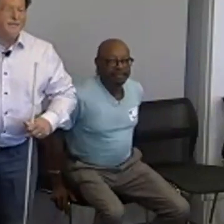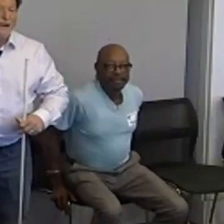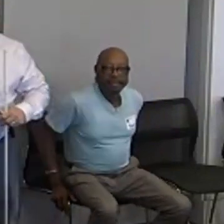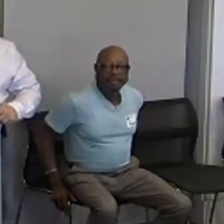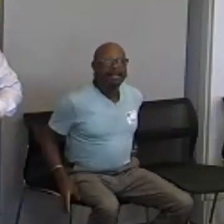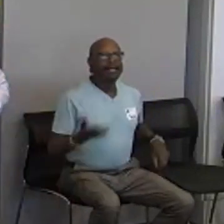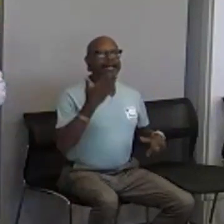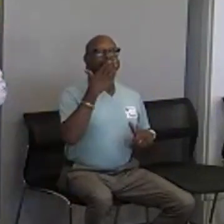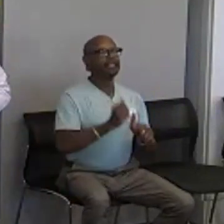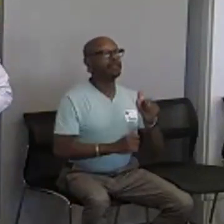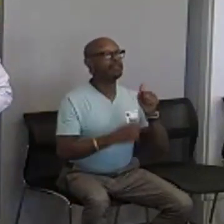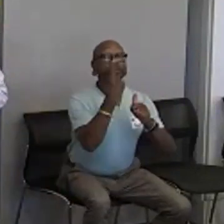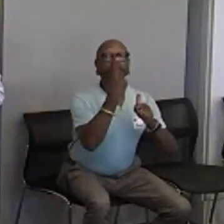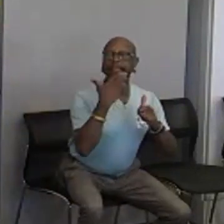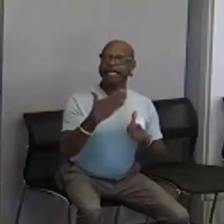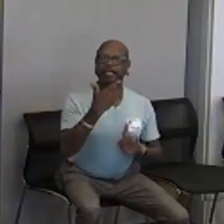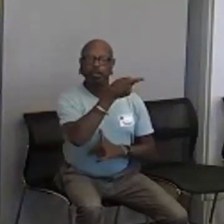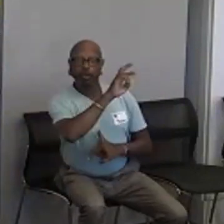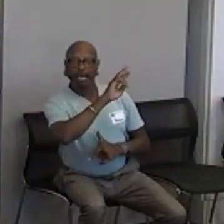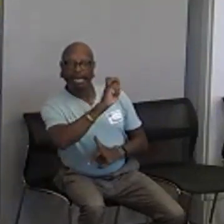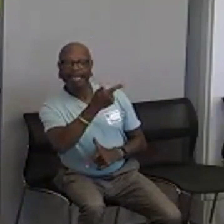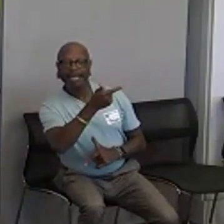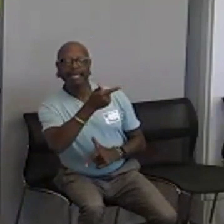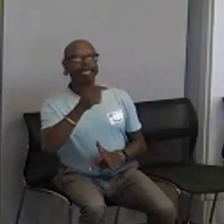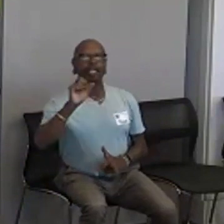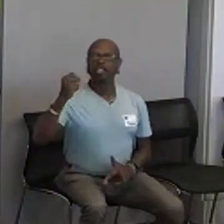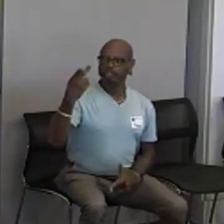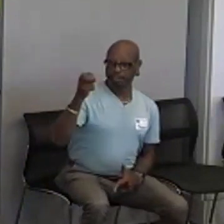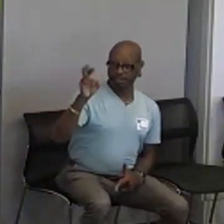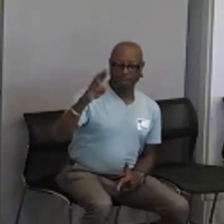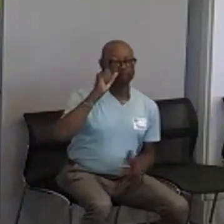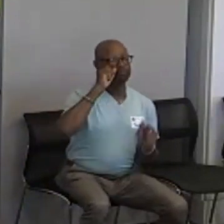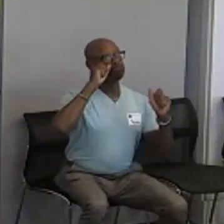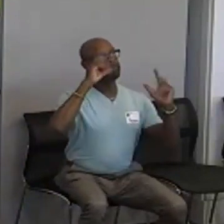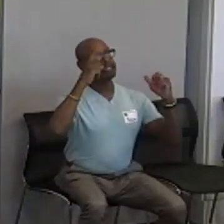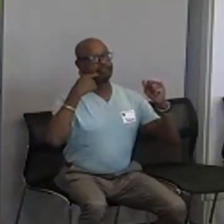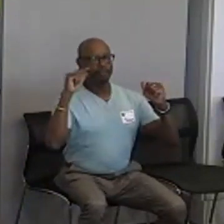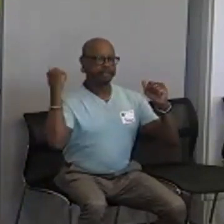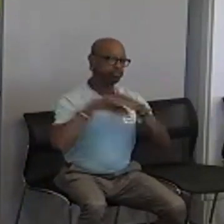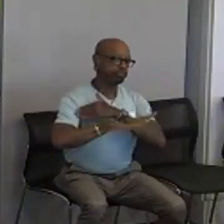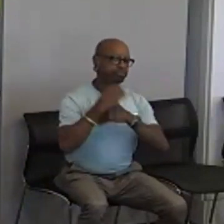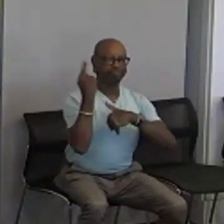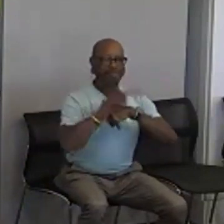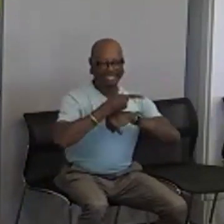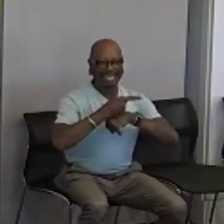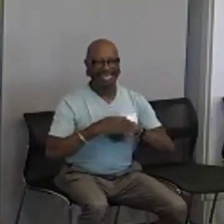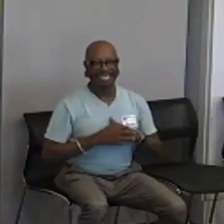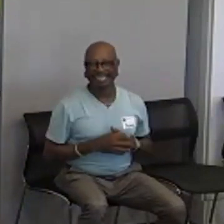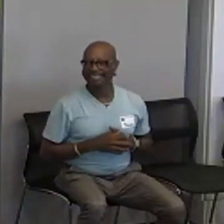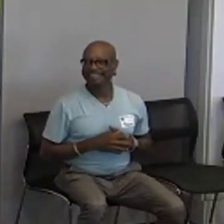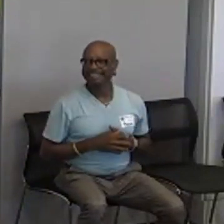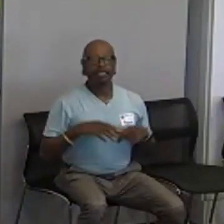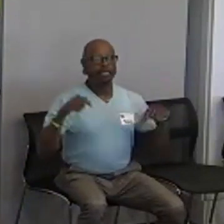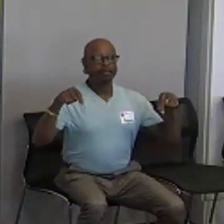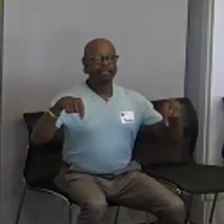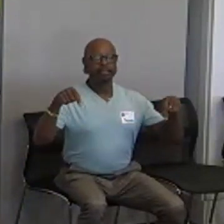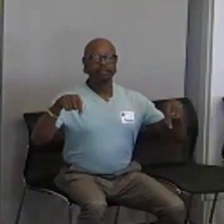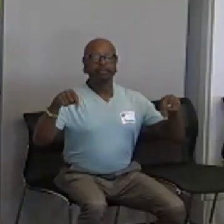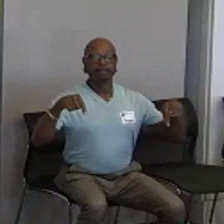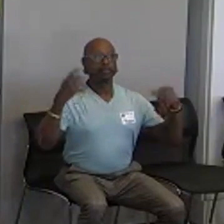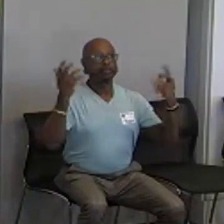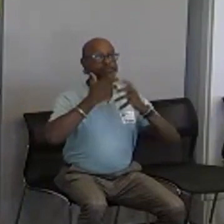Thank you, everybody. Thank you, Greg. Thank you, Sharon. Amazing to be here today. This is